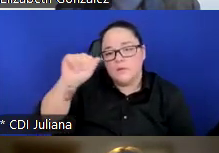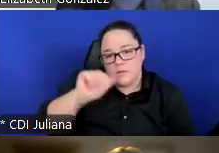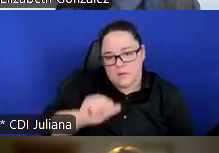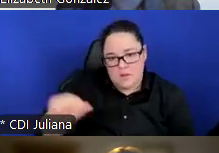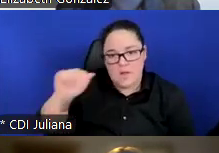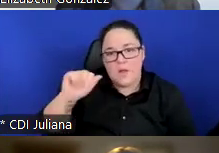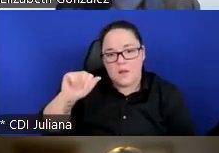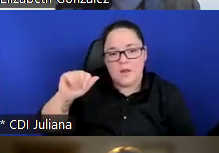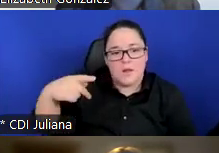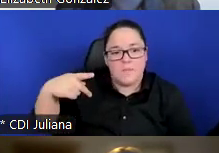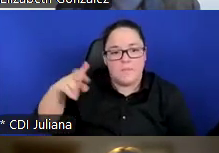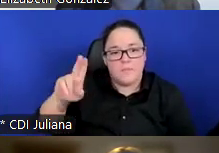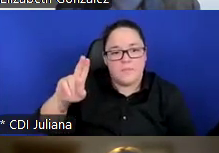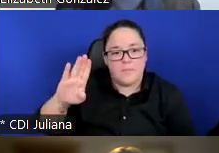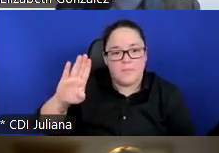GUIDETTI at